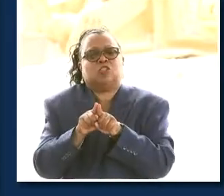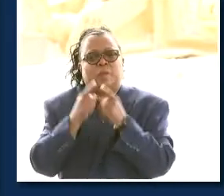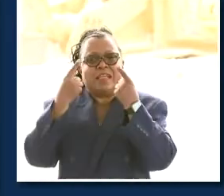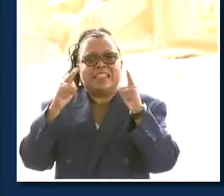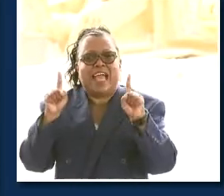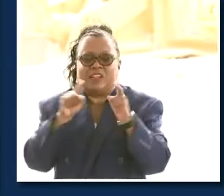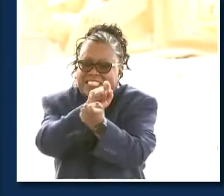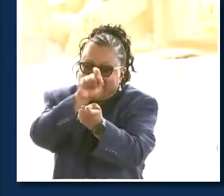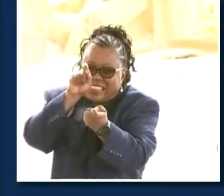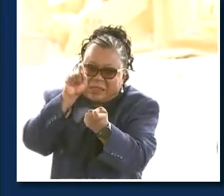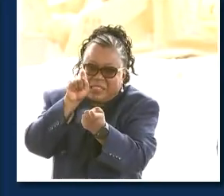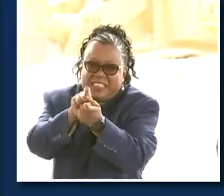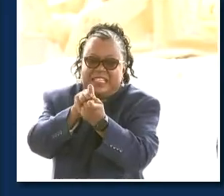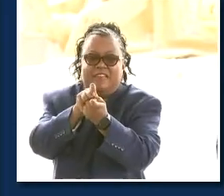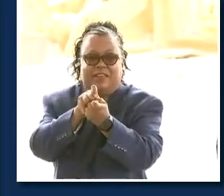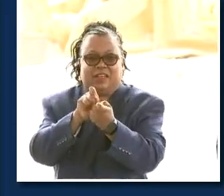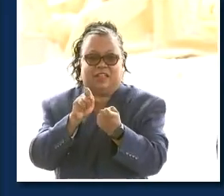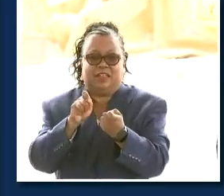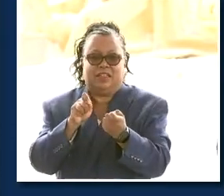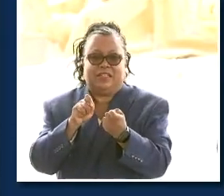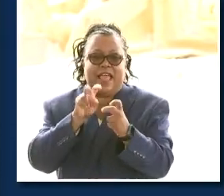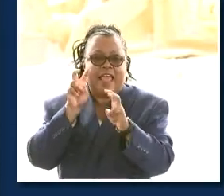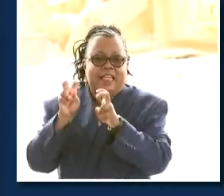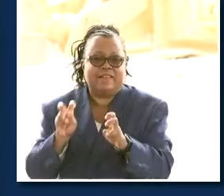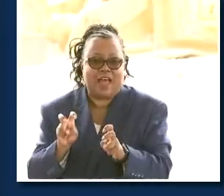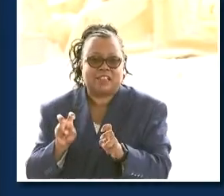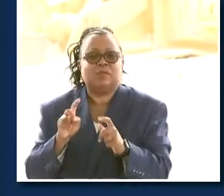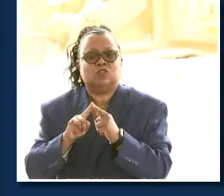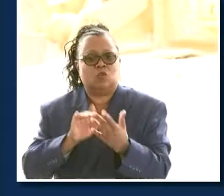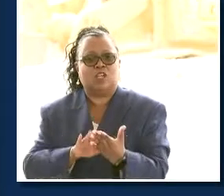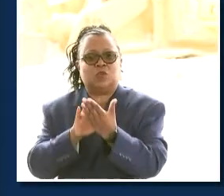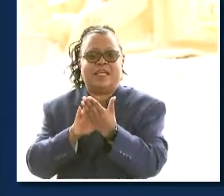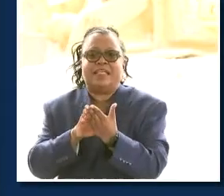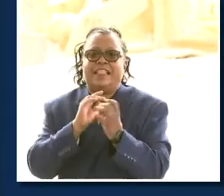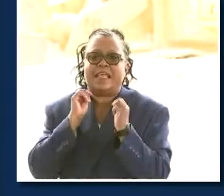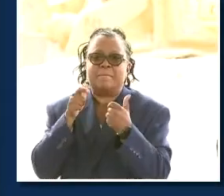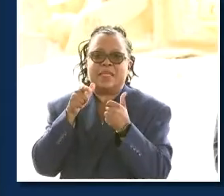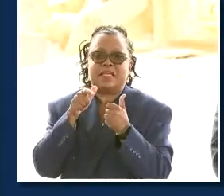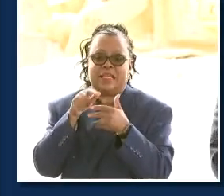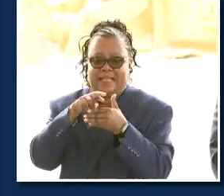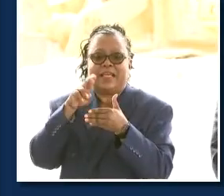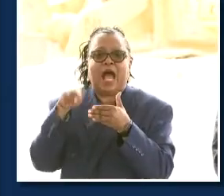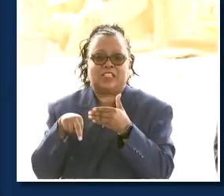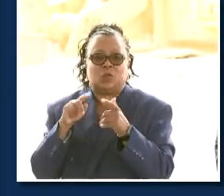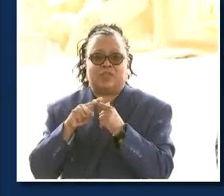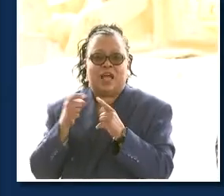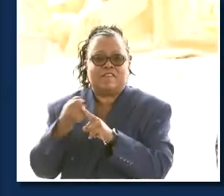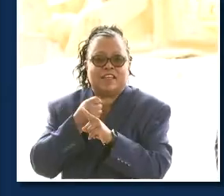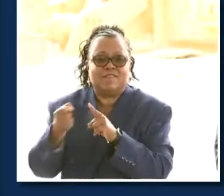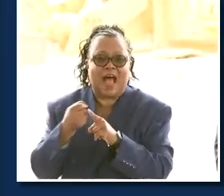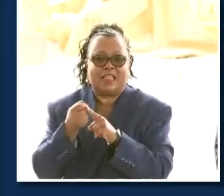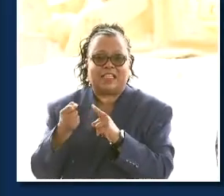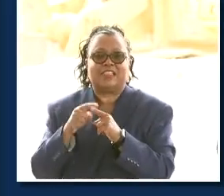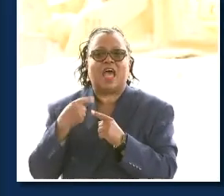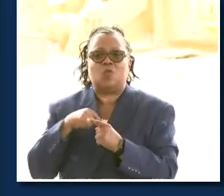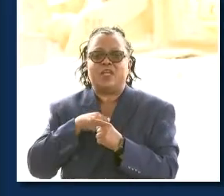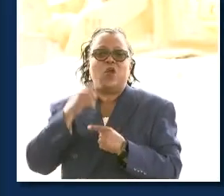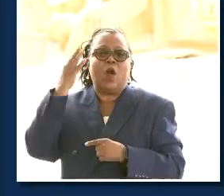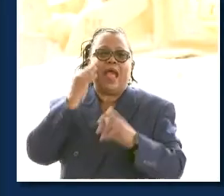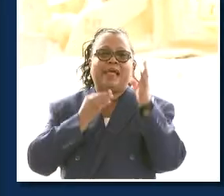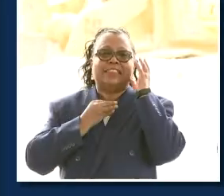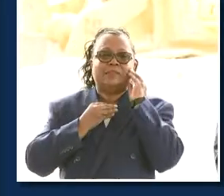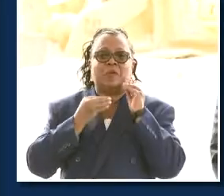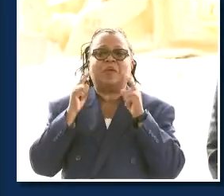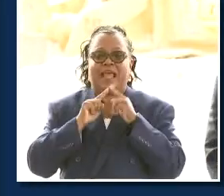announcing specific investments to address the immediate consequences of the violence that we are